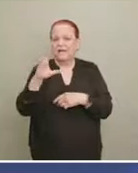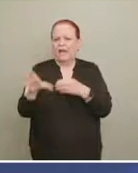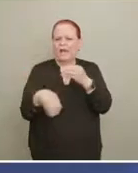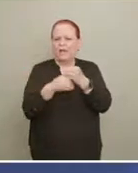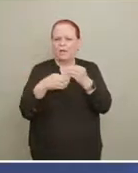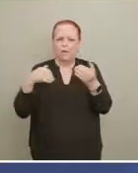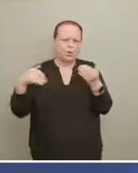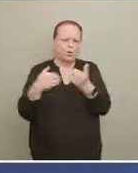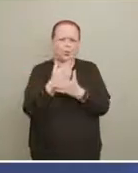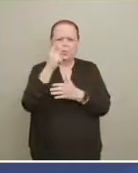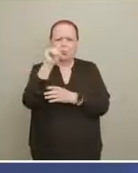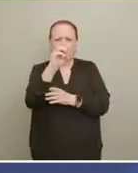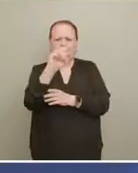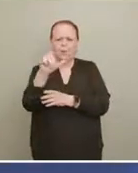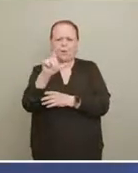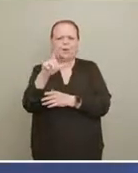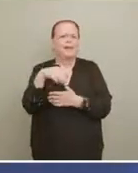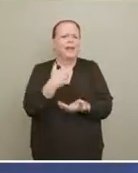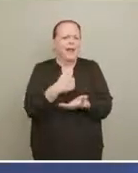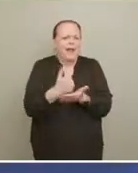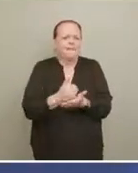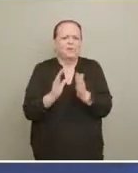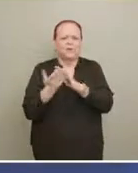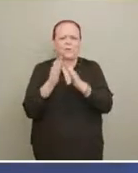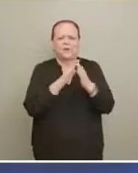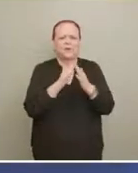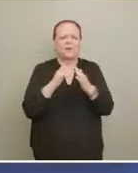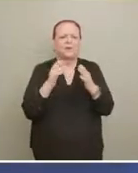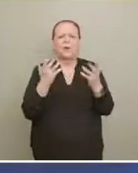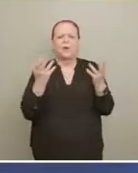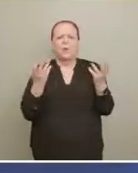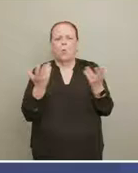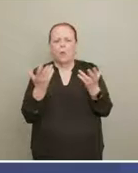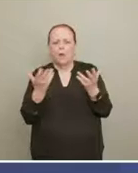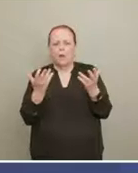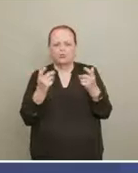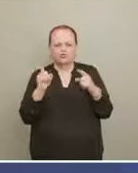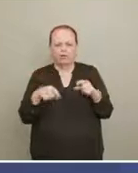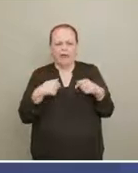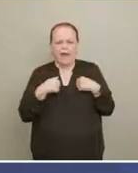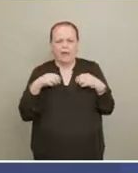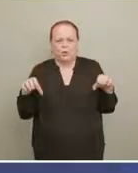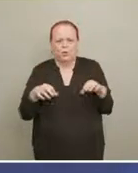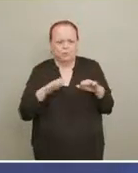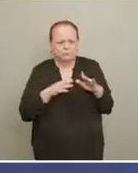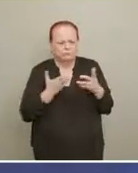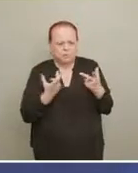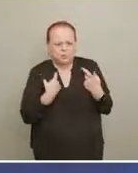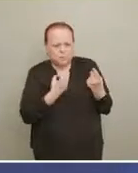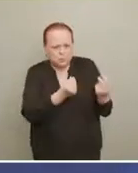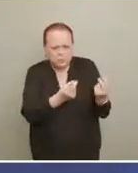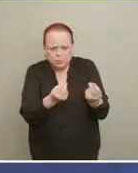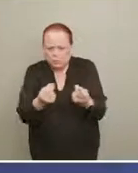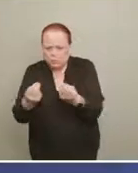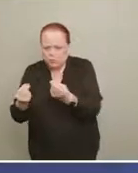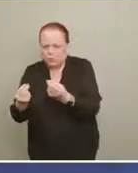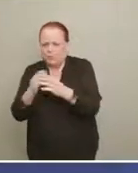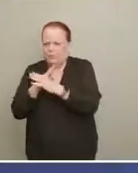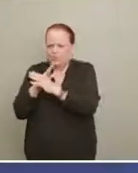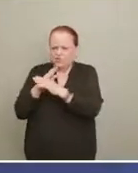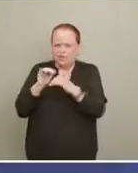to help our communities decide what prevention step to take based on the latest data, right? And so the